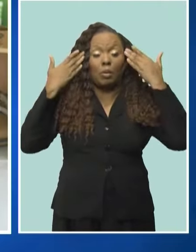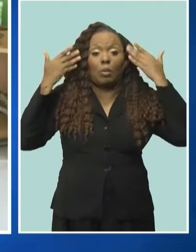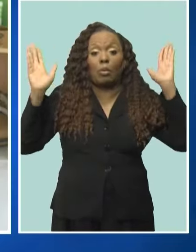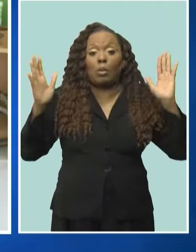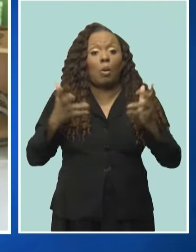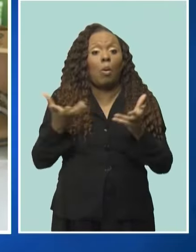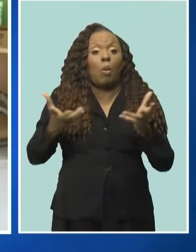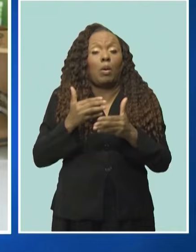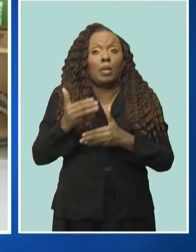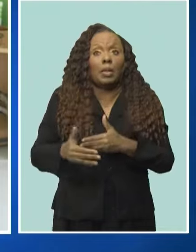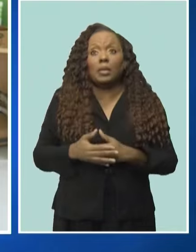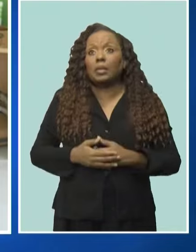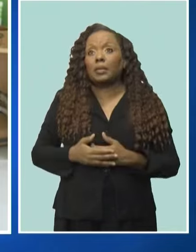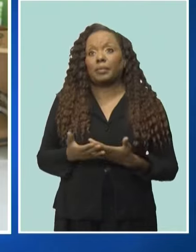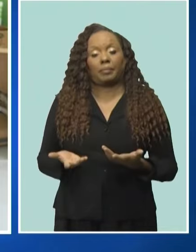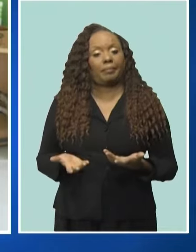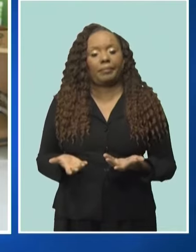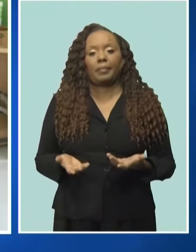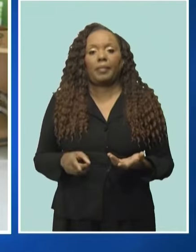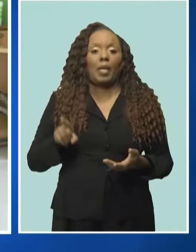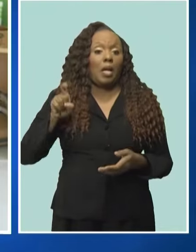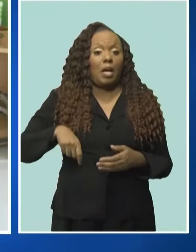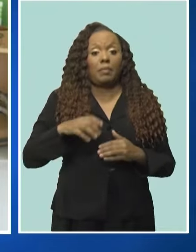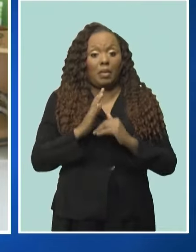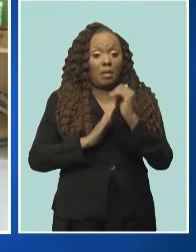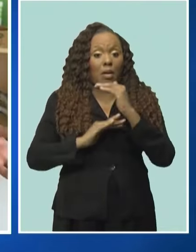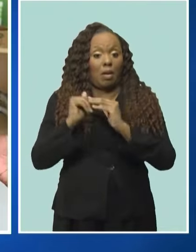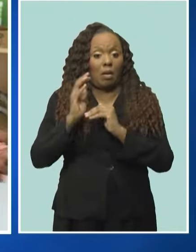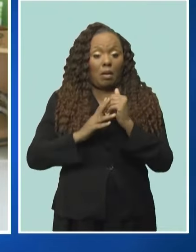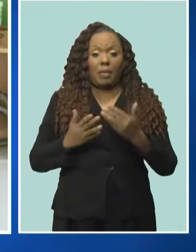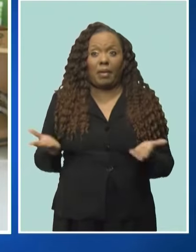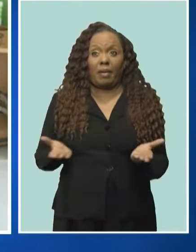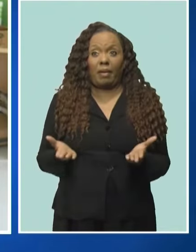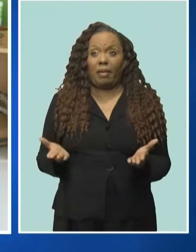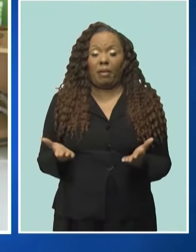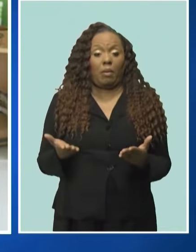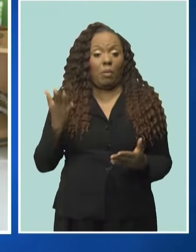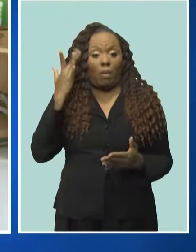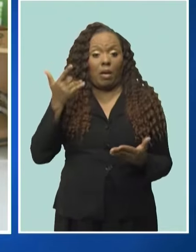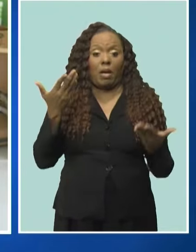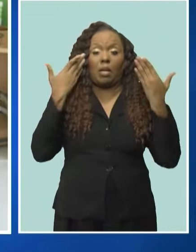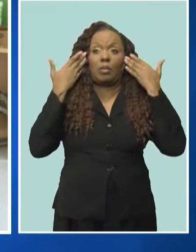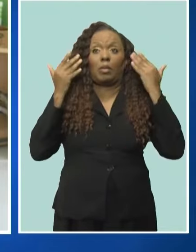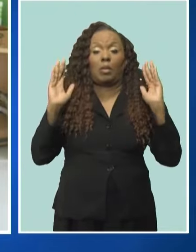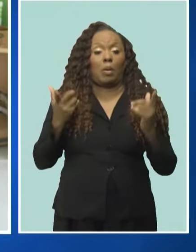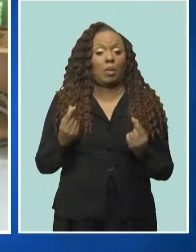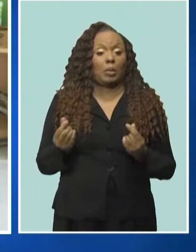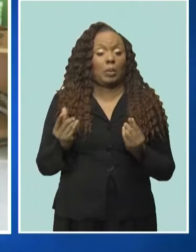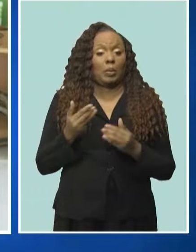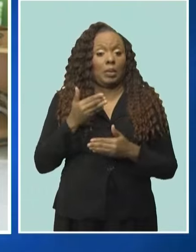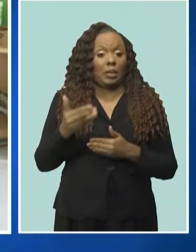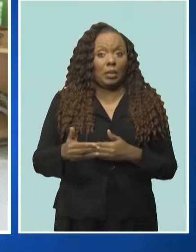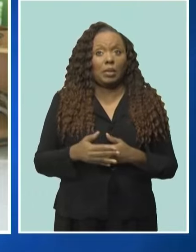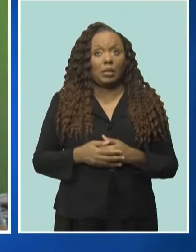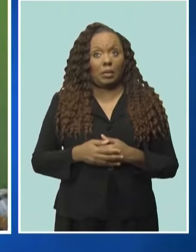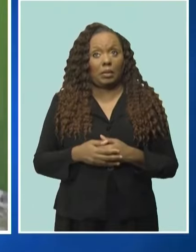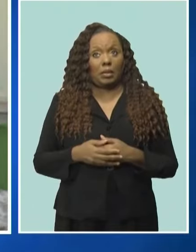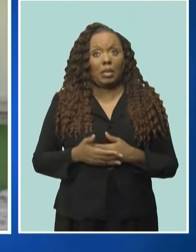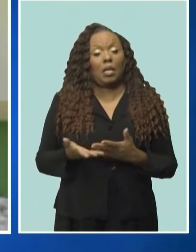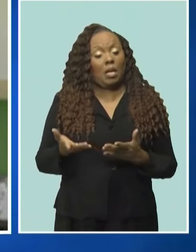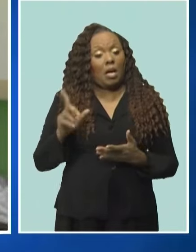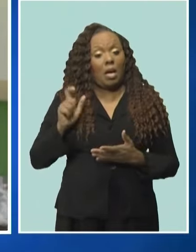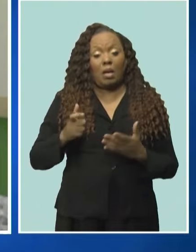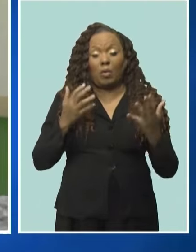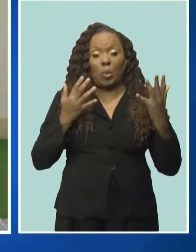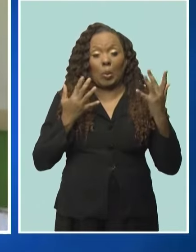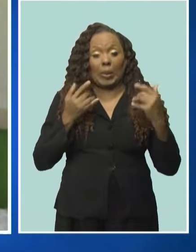make yourself comfortable because you do, at the time you don't have no way. So we make this our home for now until further notice. Pompey